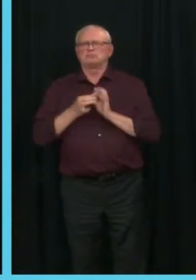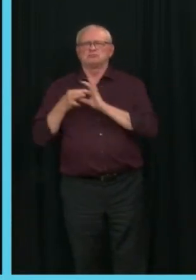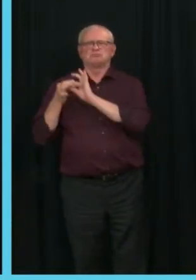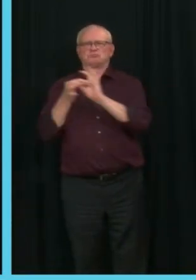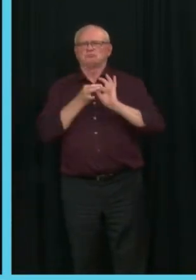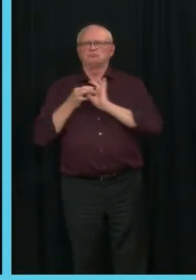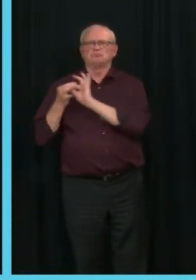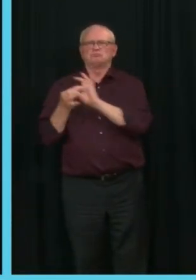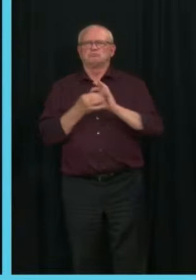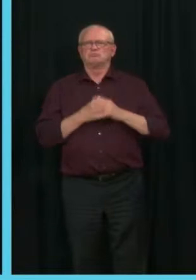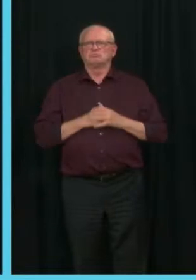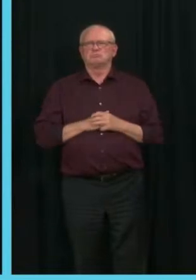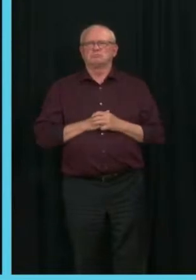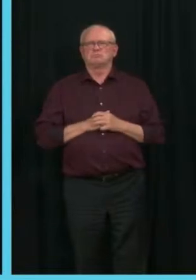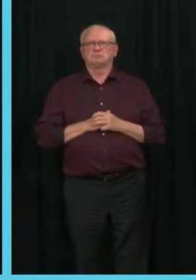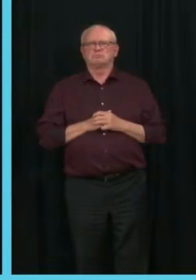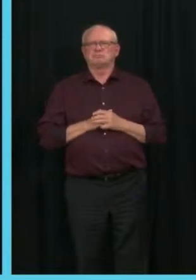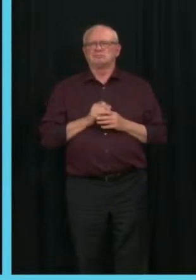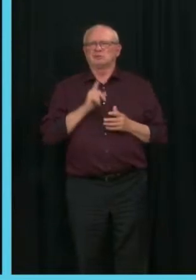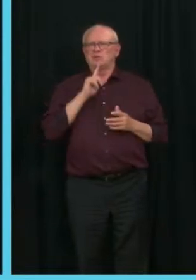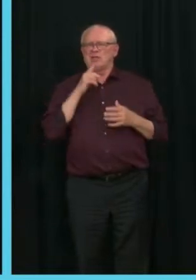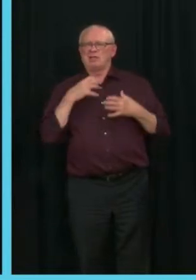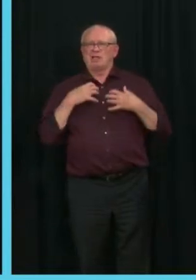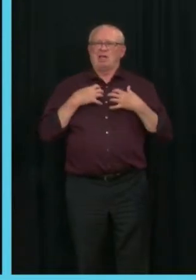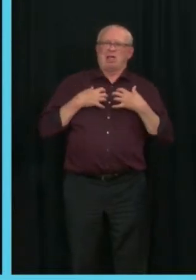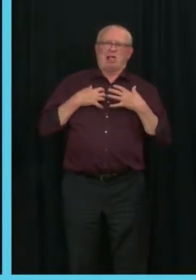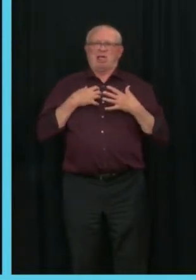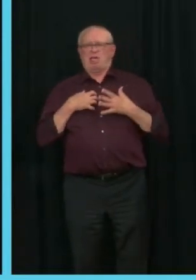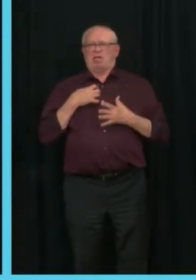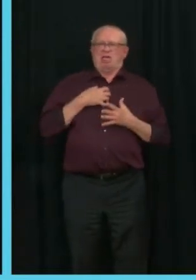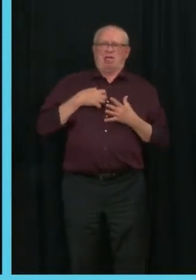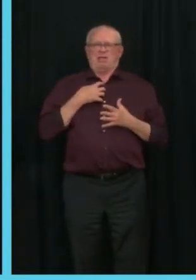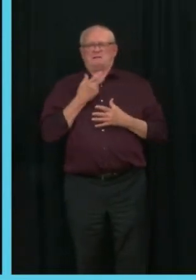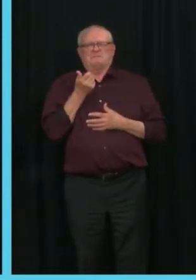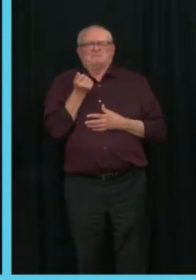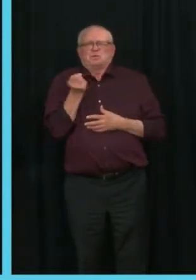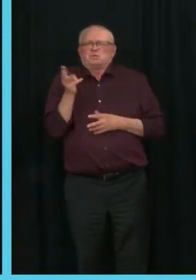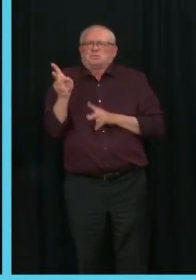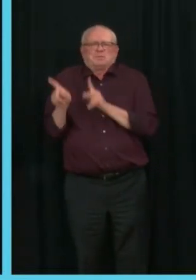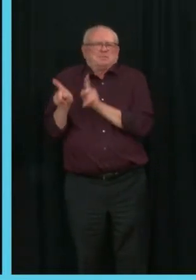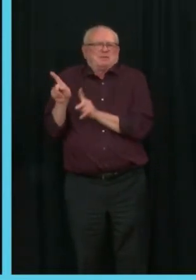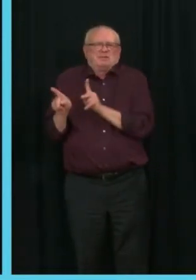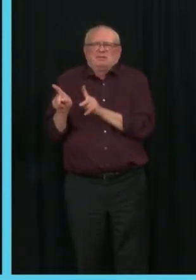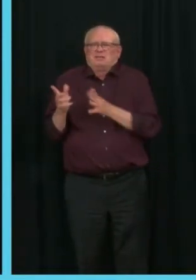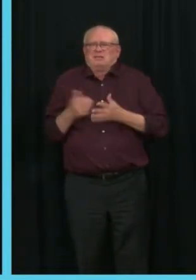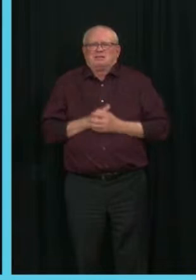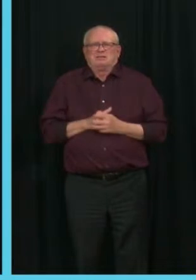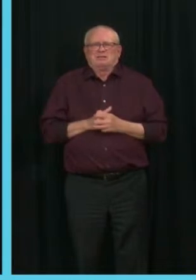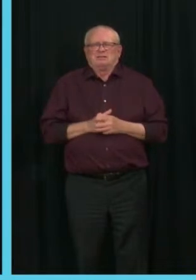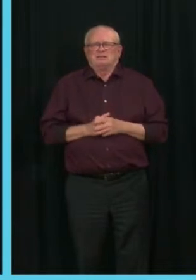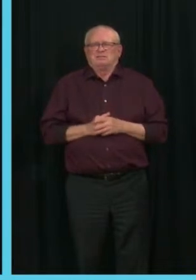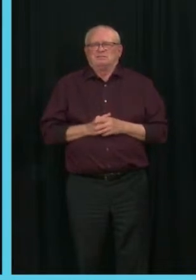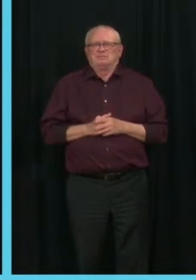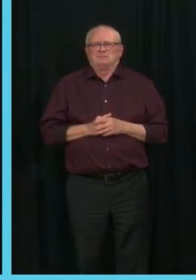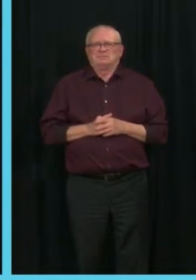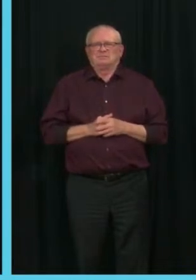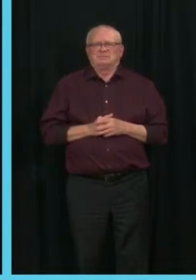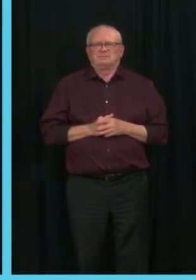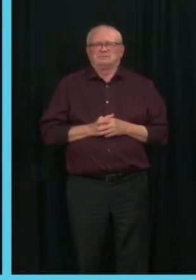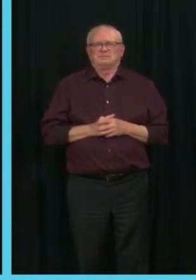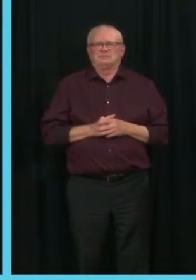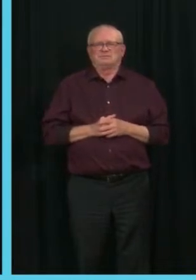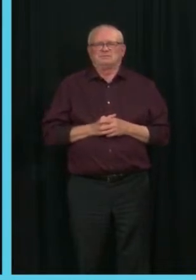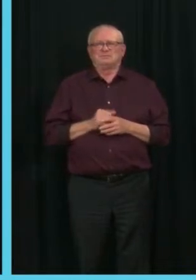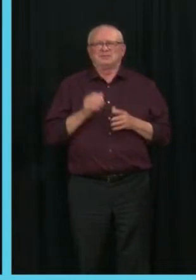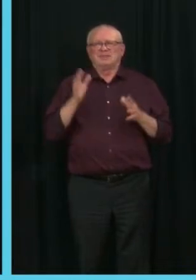is a small number of people whose size and presence have been exaggerated. I think